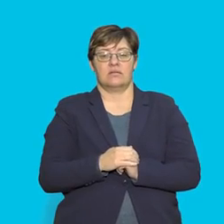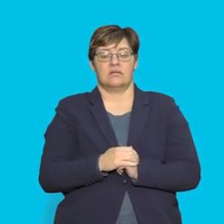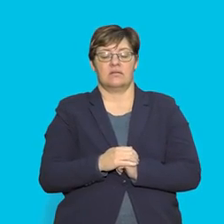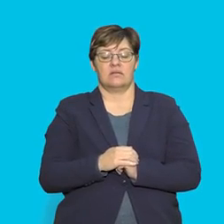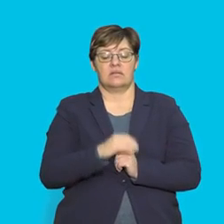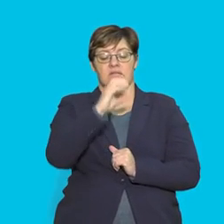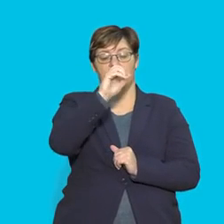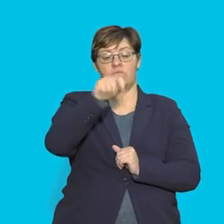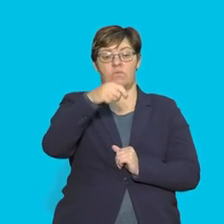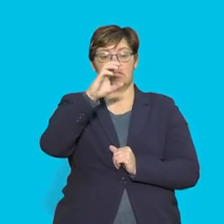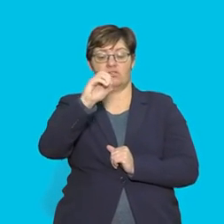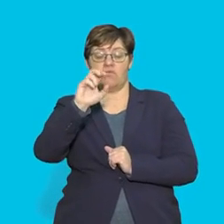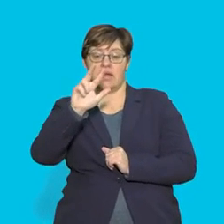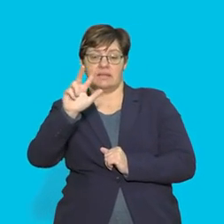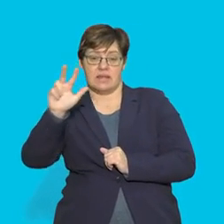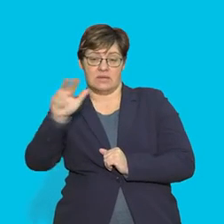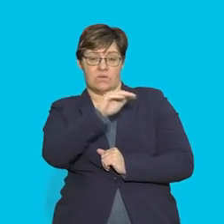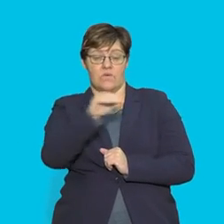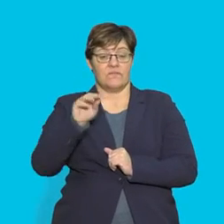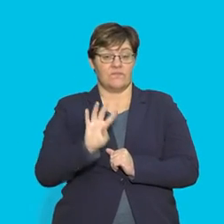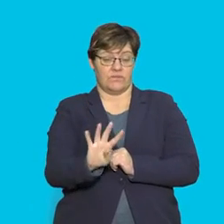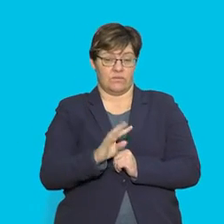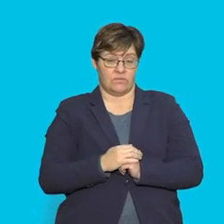1, close the bracket, over